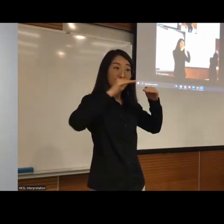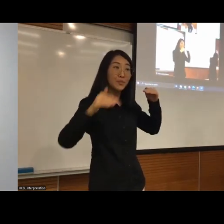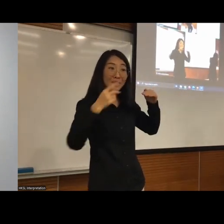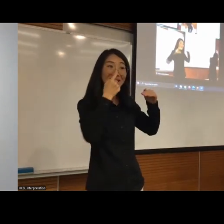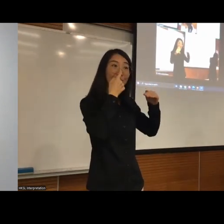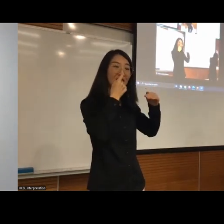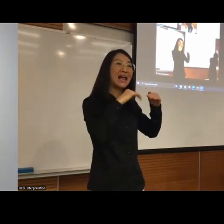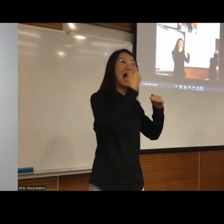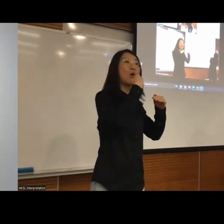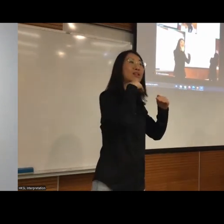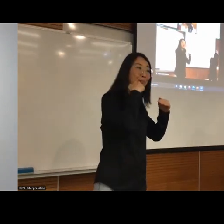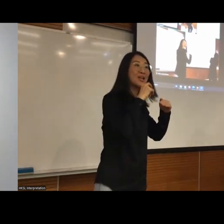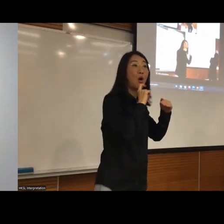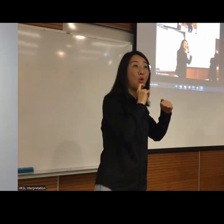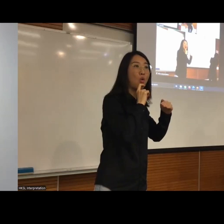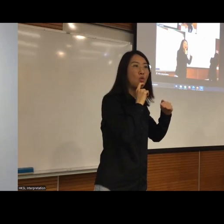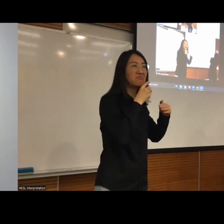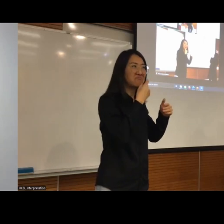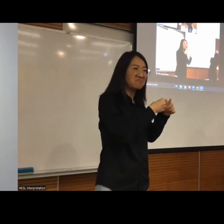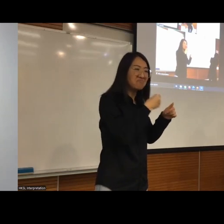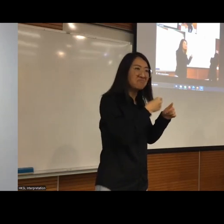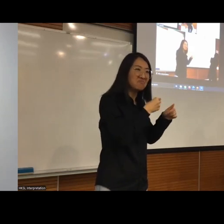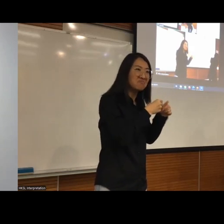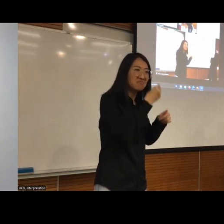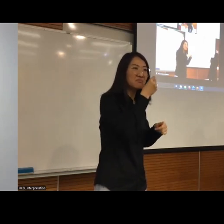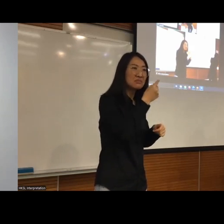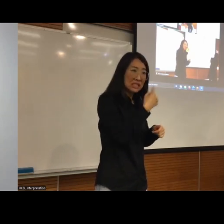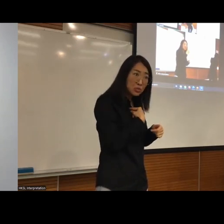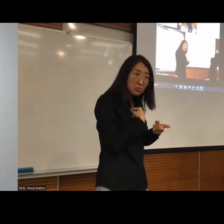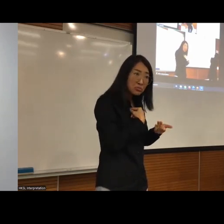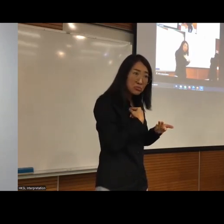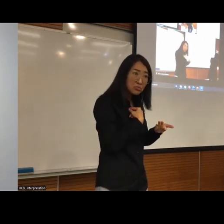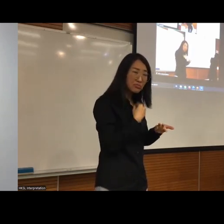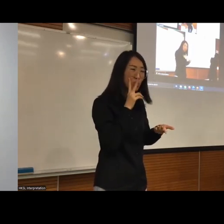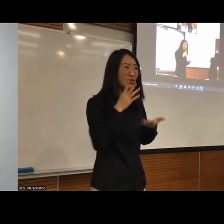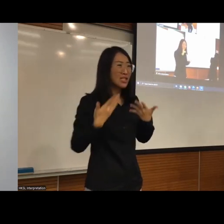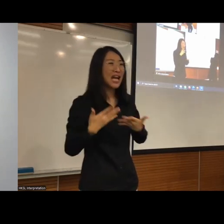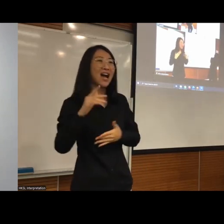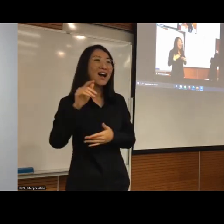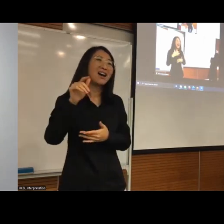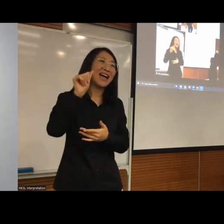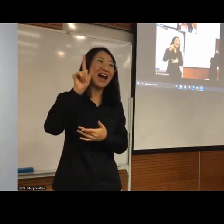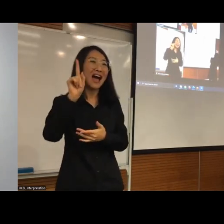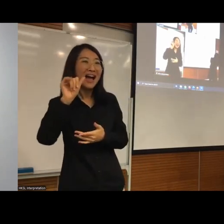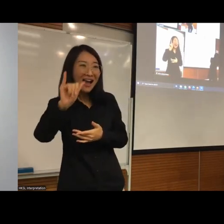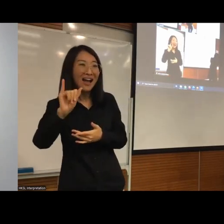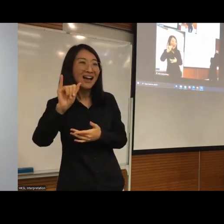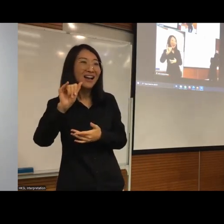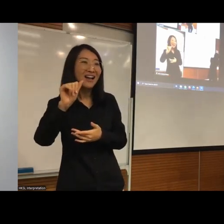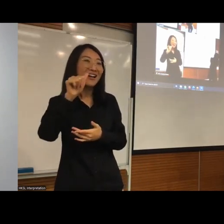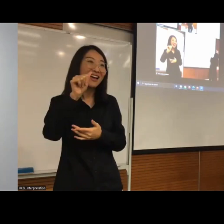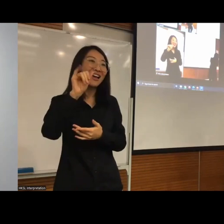English source material to help us better deal with the pressure things the AI, again, AI translation, machines can do the